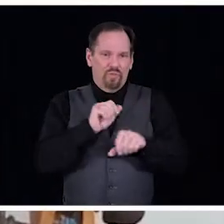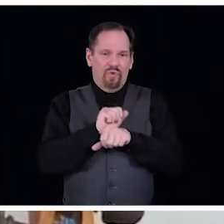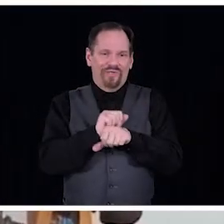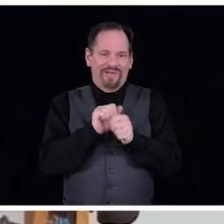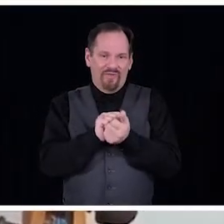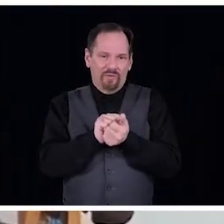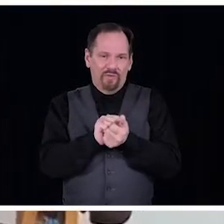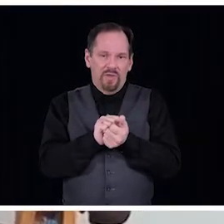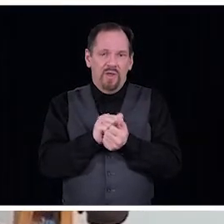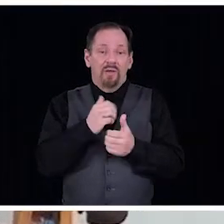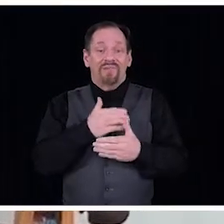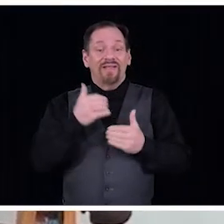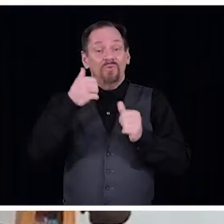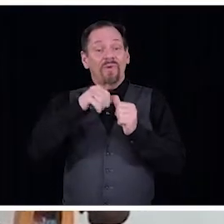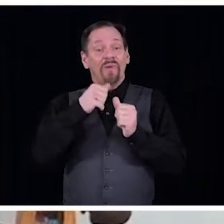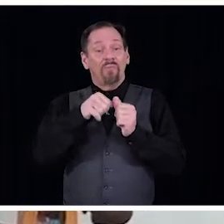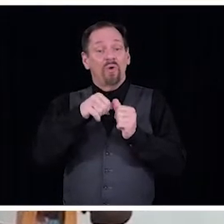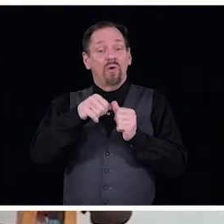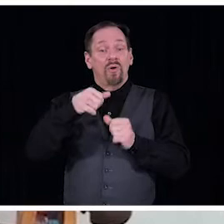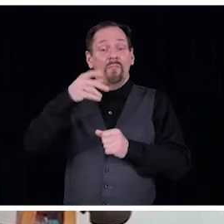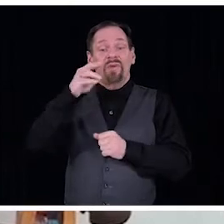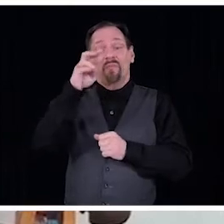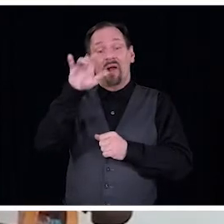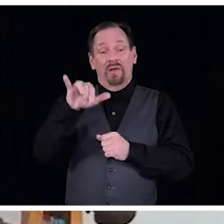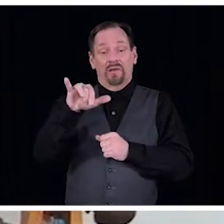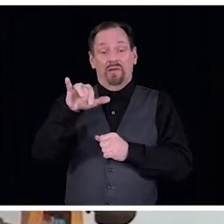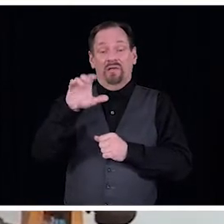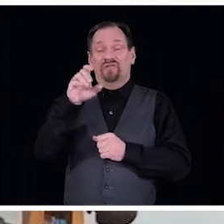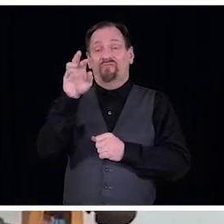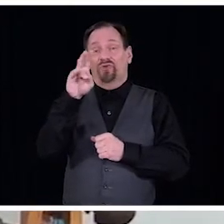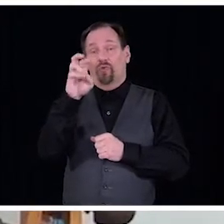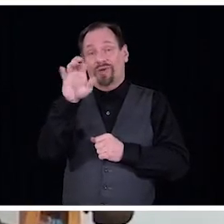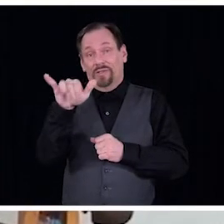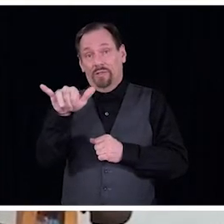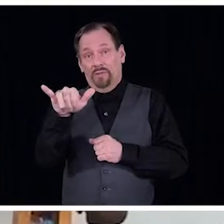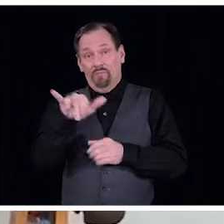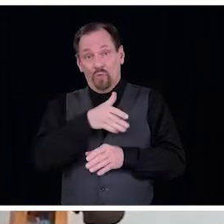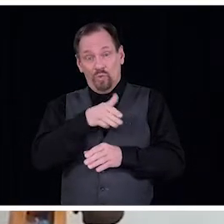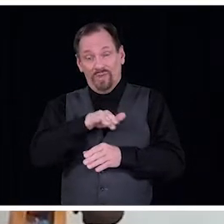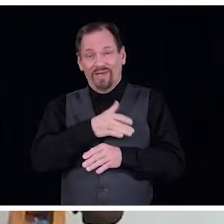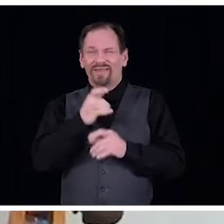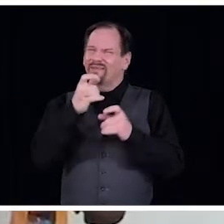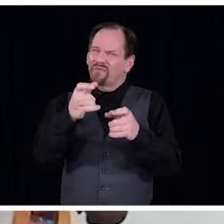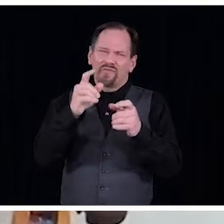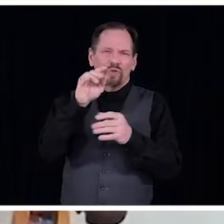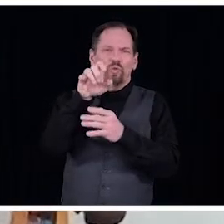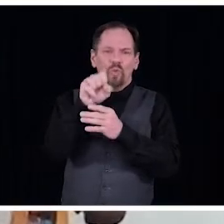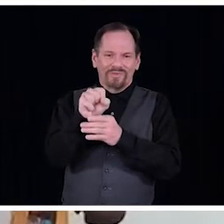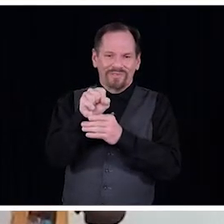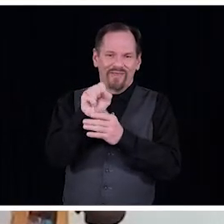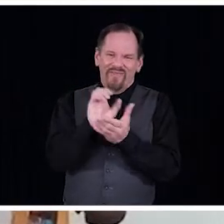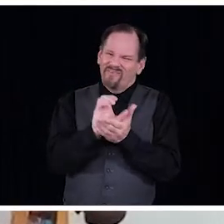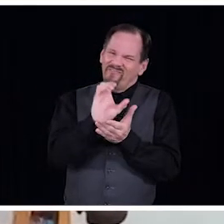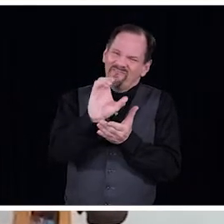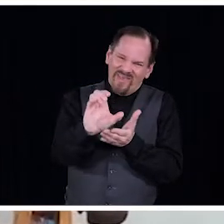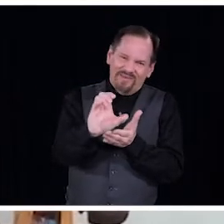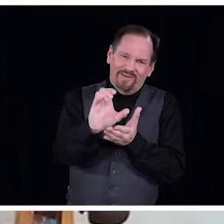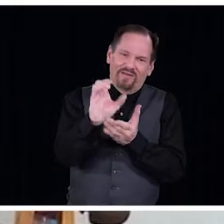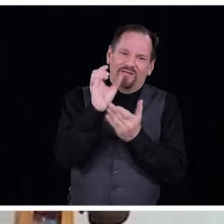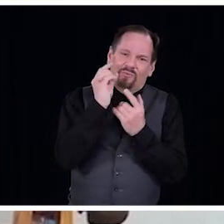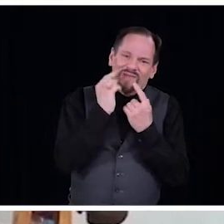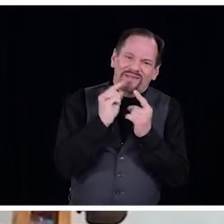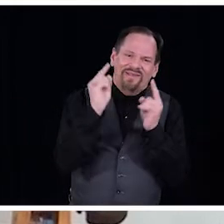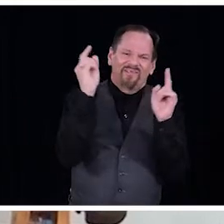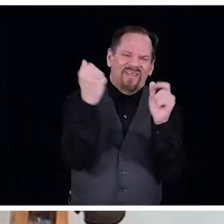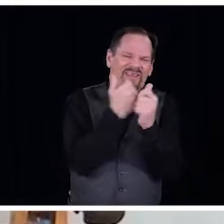that Peabody Conservatory of Music has given you the tools. They've invested in you to be prepared for everything to come. And we believe